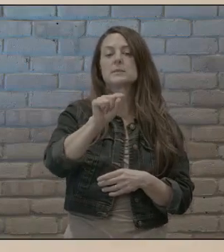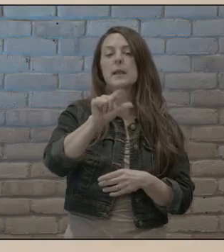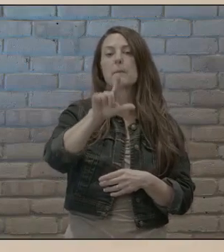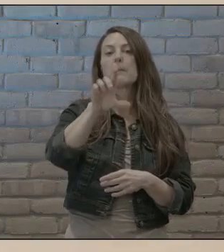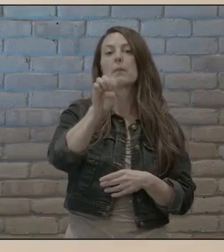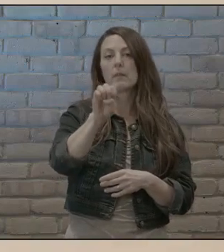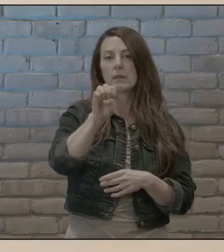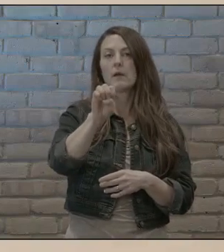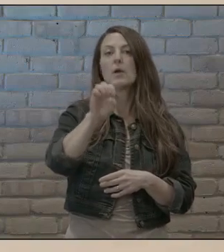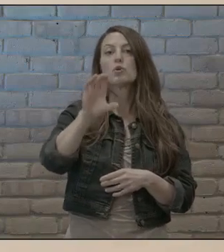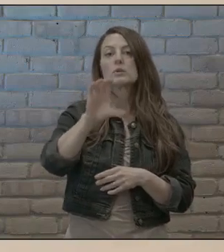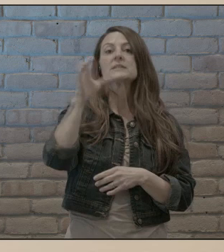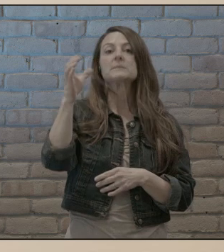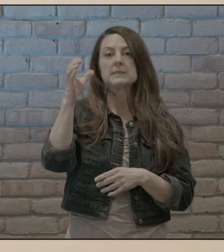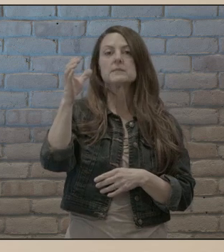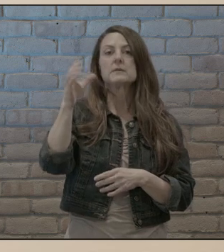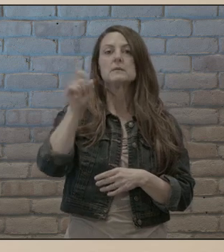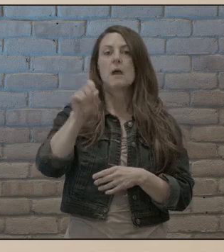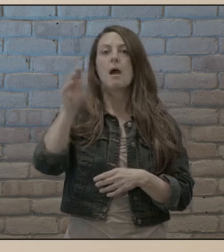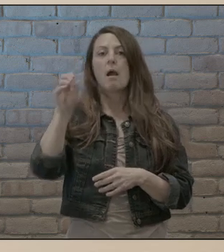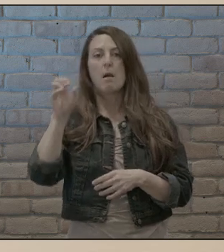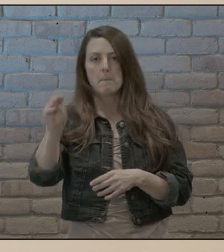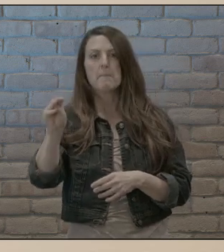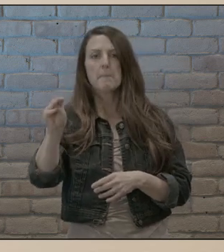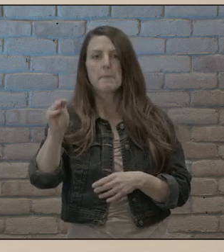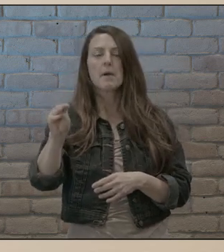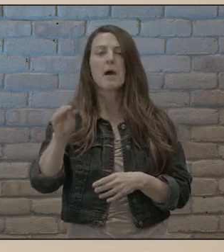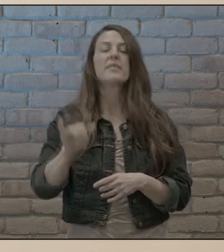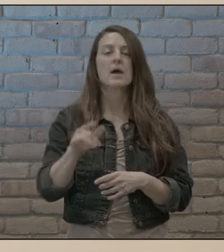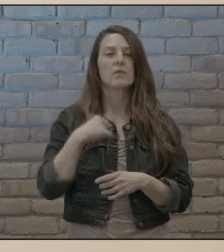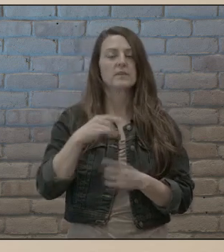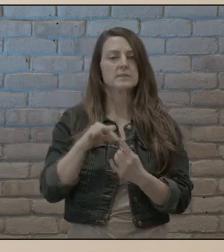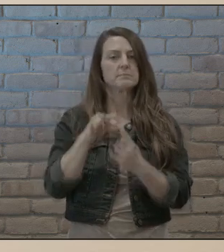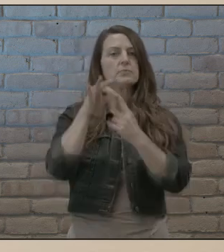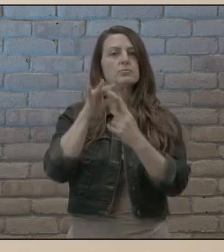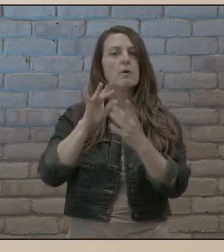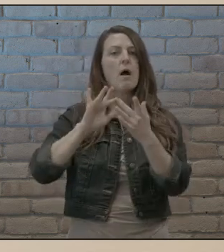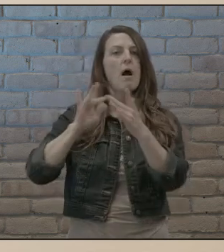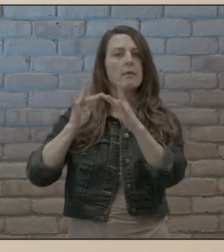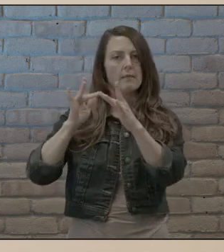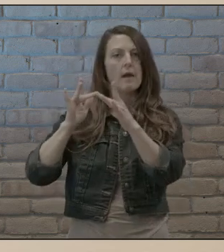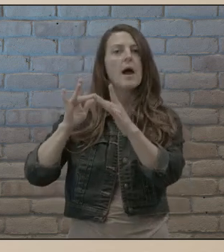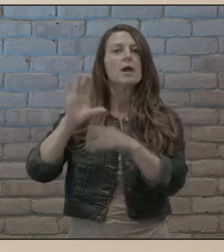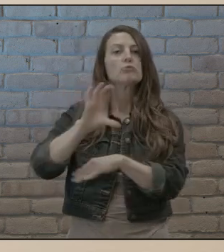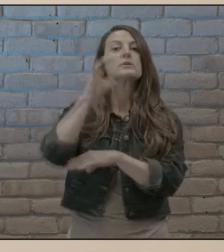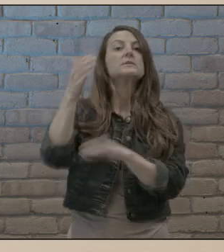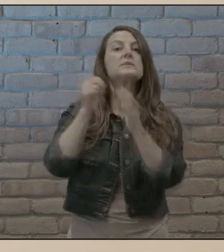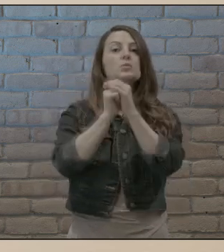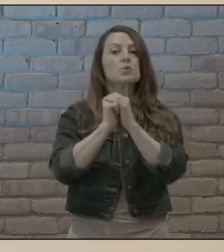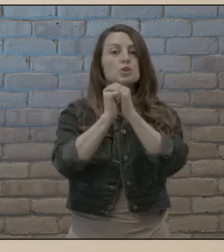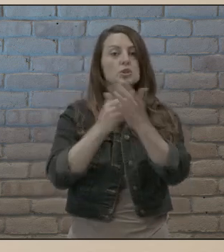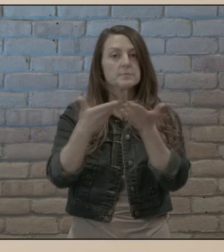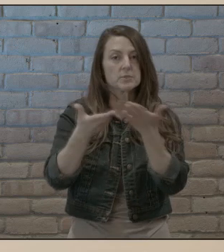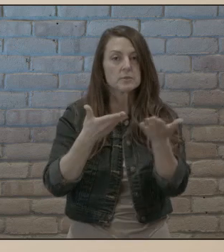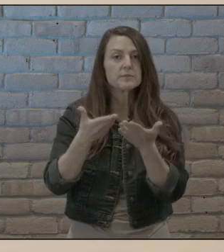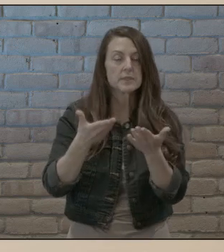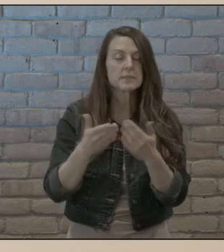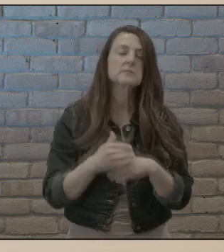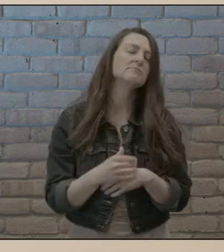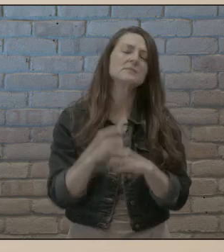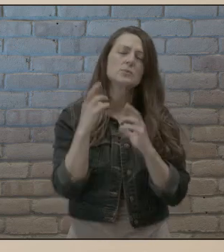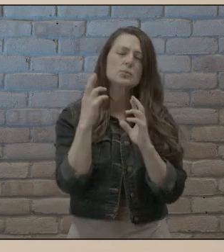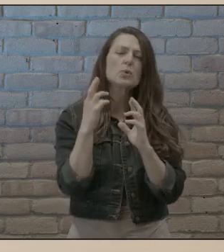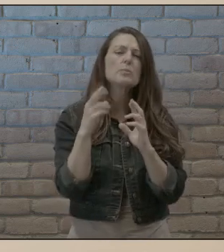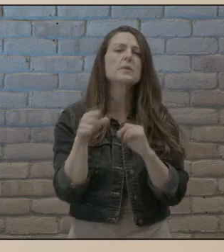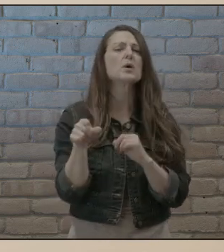stablechristmas.com. That is stablechristmas.com. We have a very special online Christmas worship service this year that I